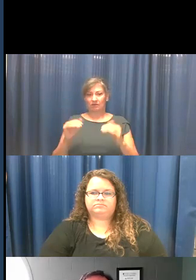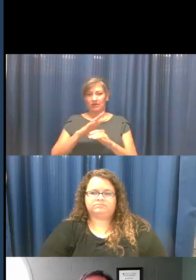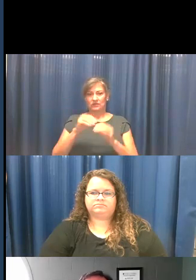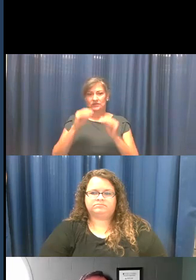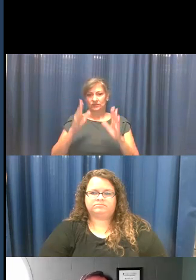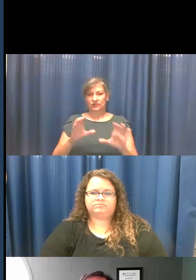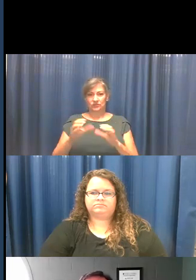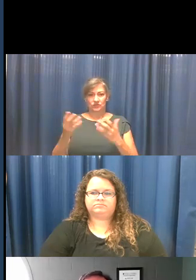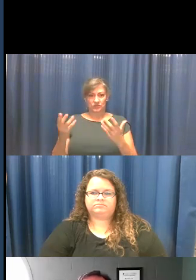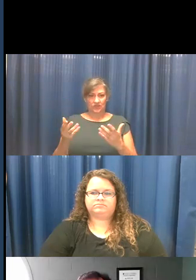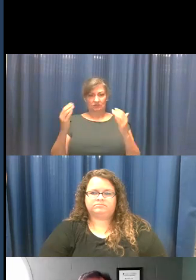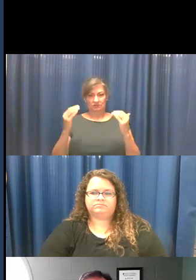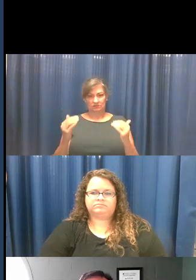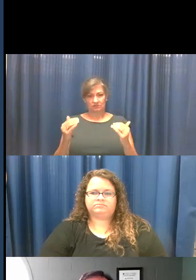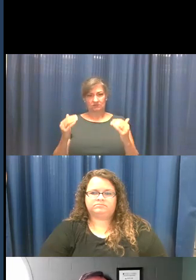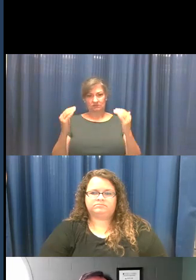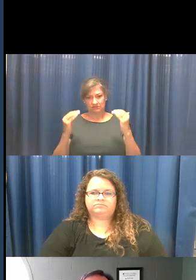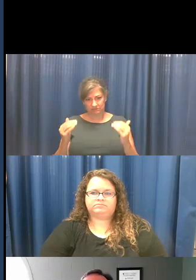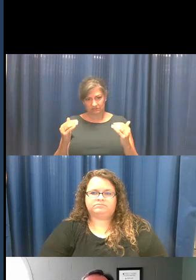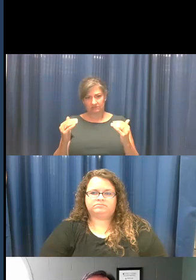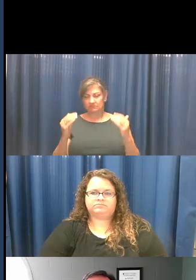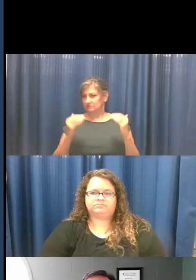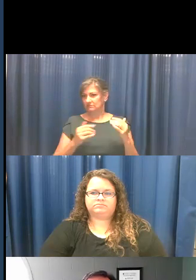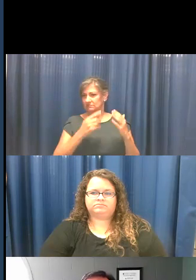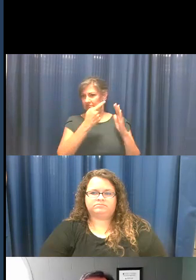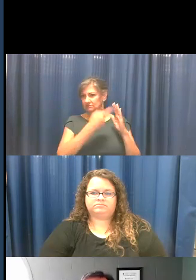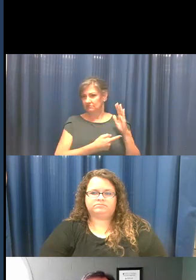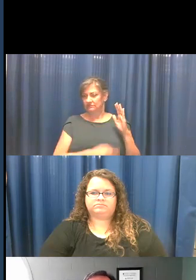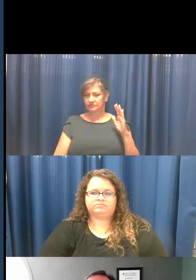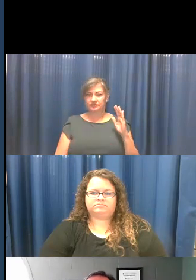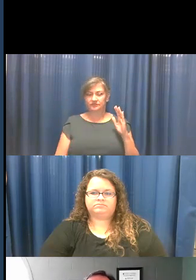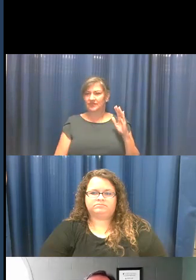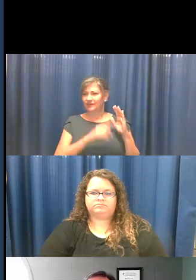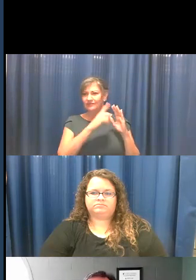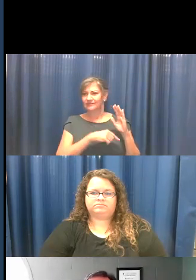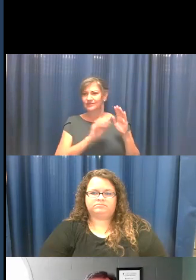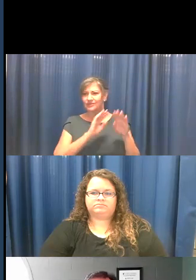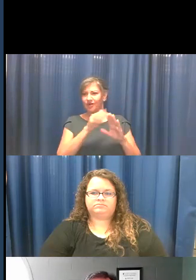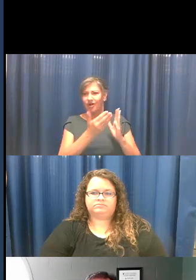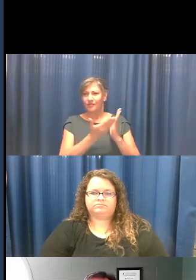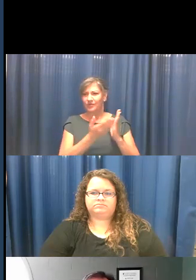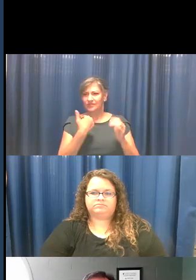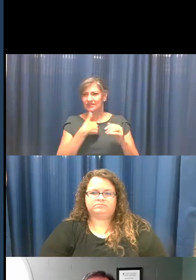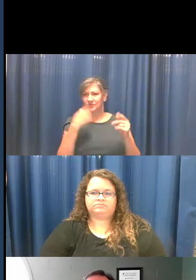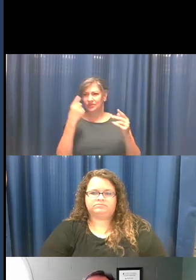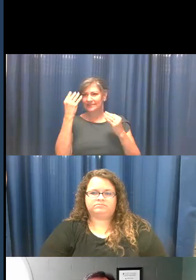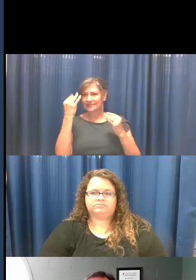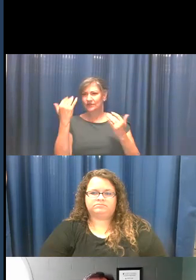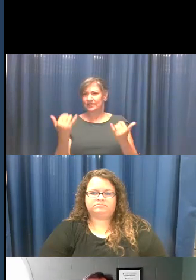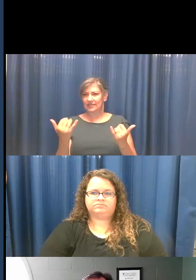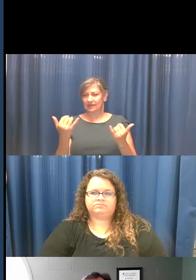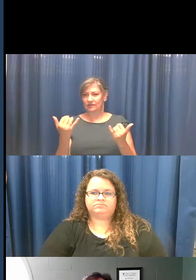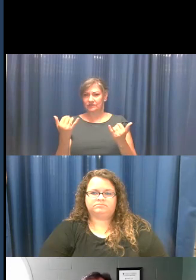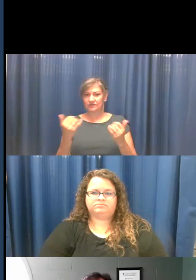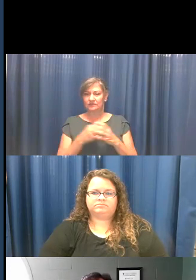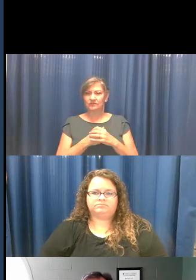the Future of Work, Workers in the Workplace, and the New Jim Crow. Those are all books that we're considering right now. We're also